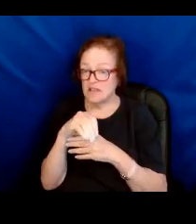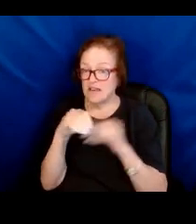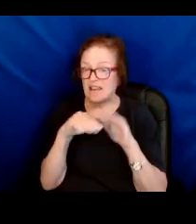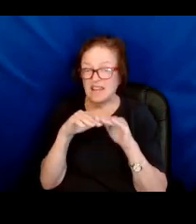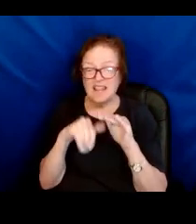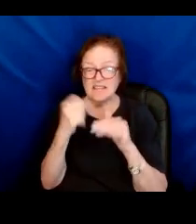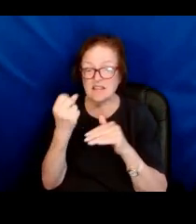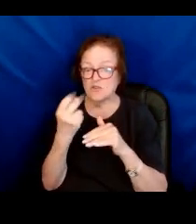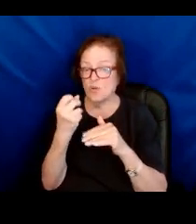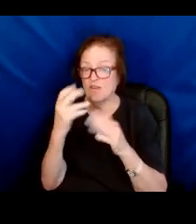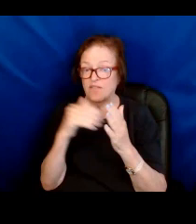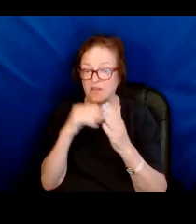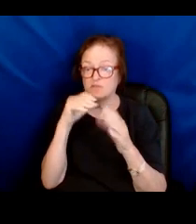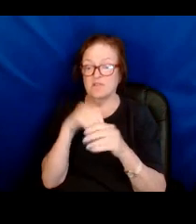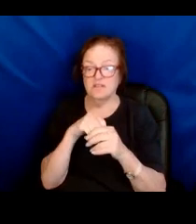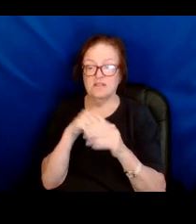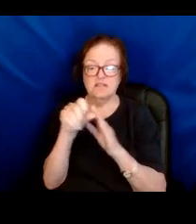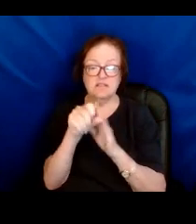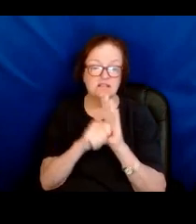patients in state hospitals.